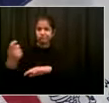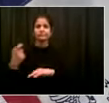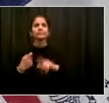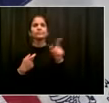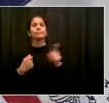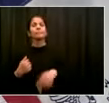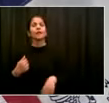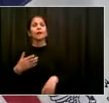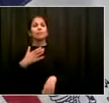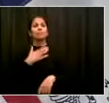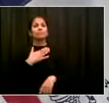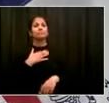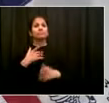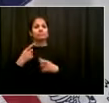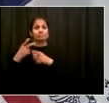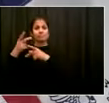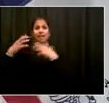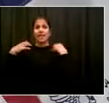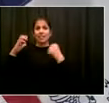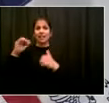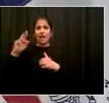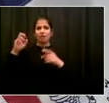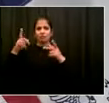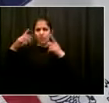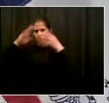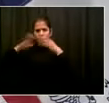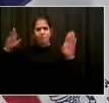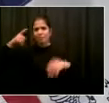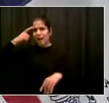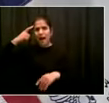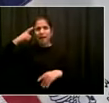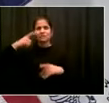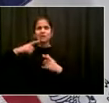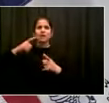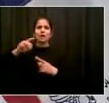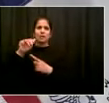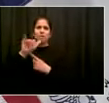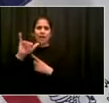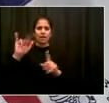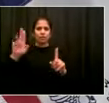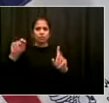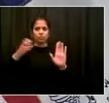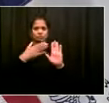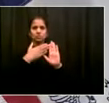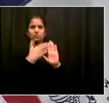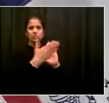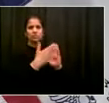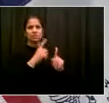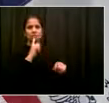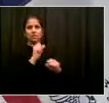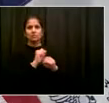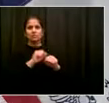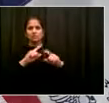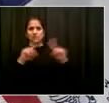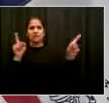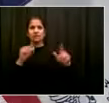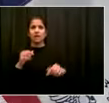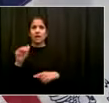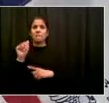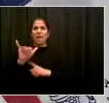that open eligibility would be May or June. So it's really, thankfully, not that different. I think May 1st is a great time to open